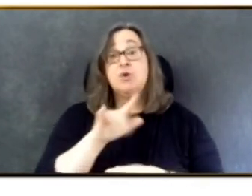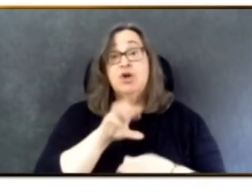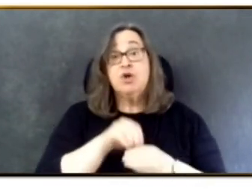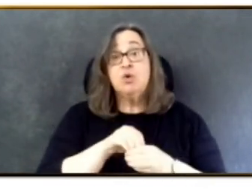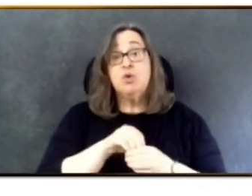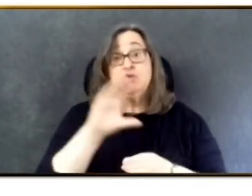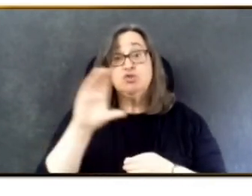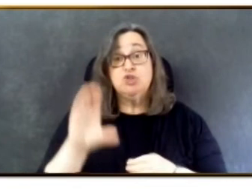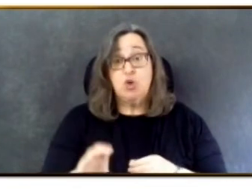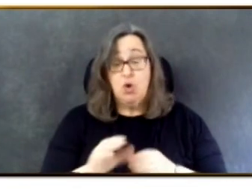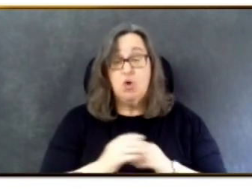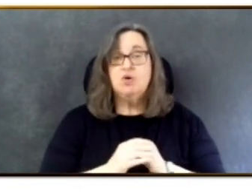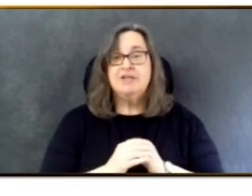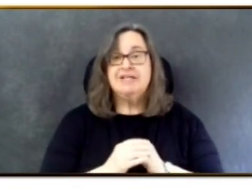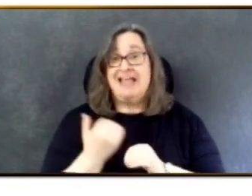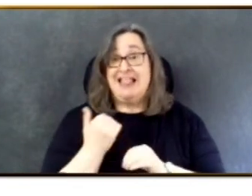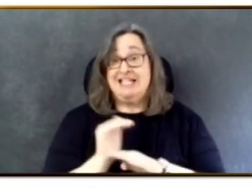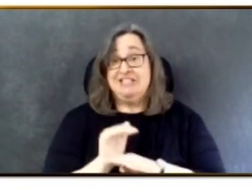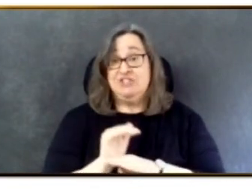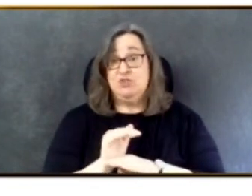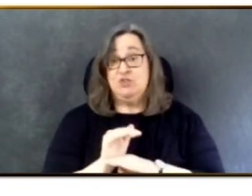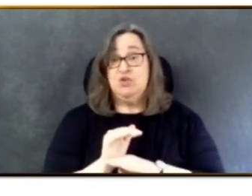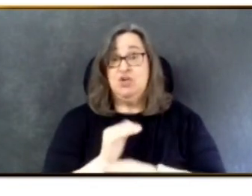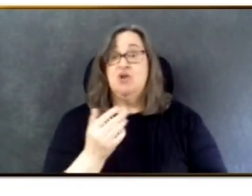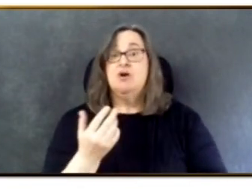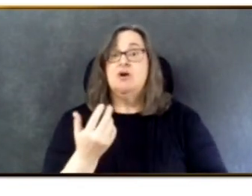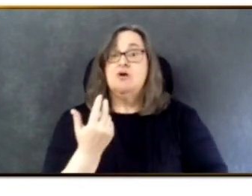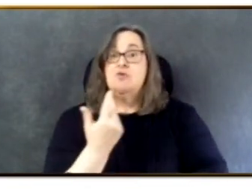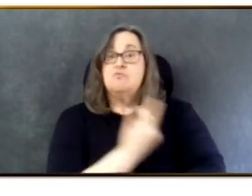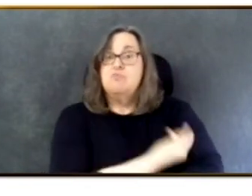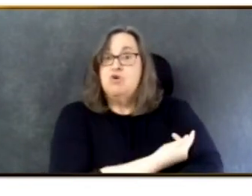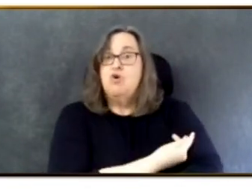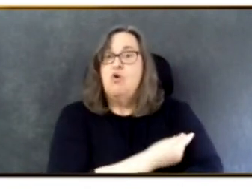has, as of last night, administered